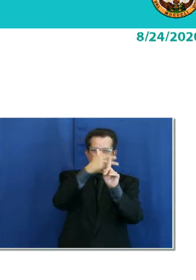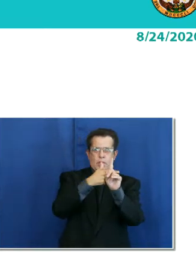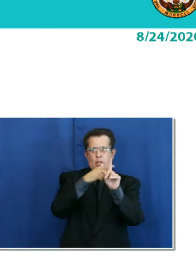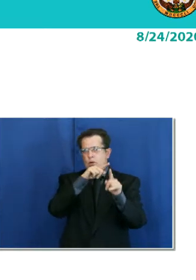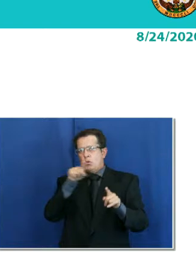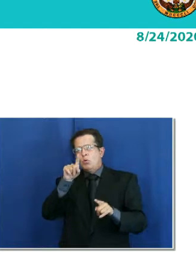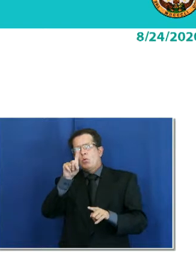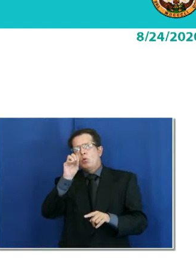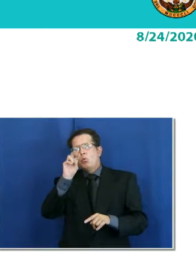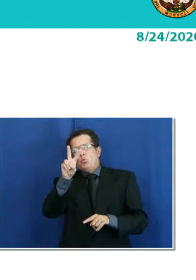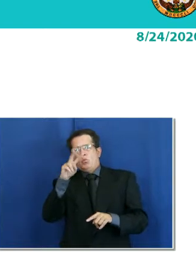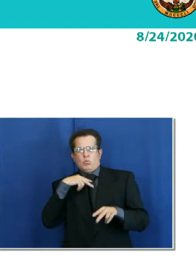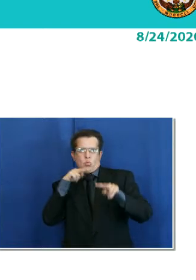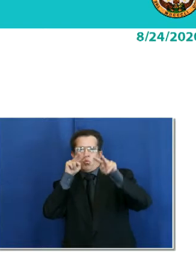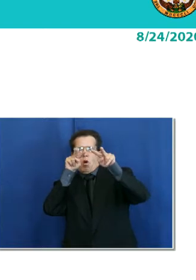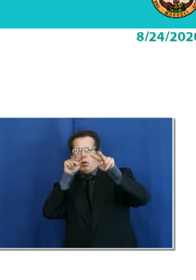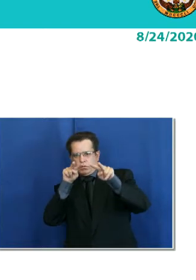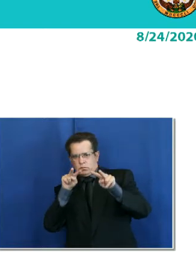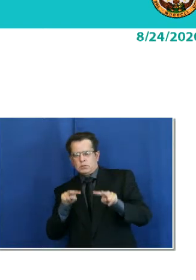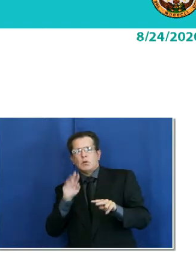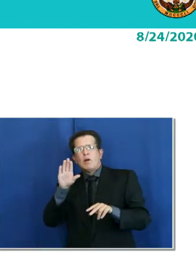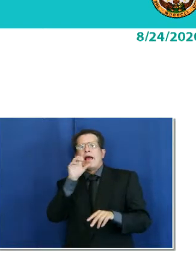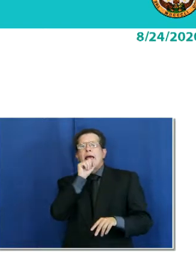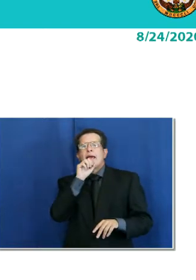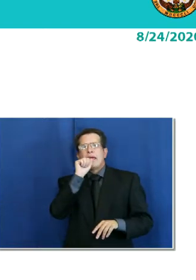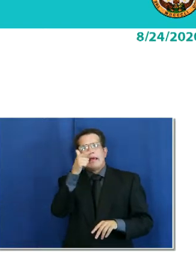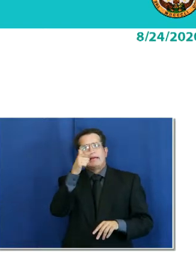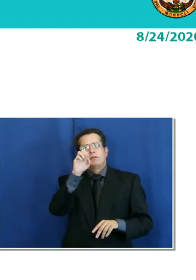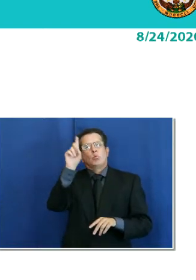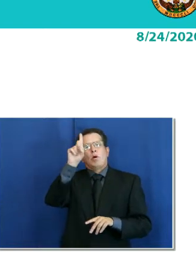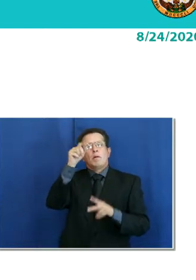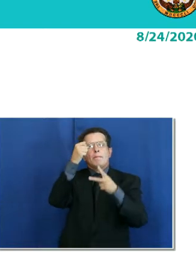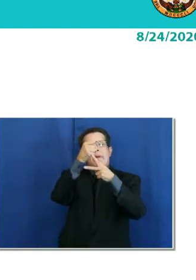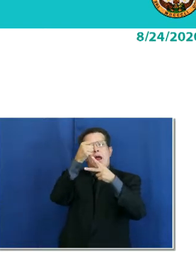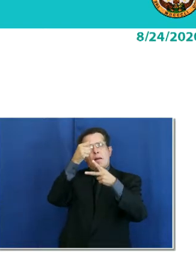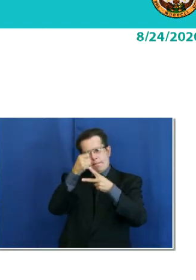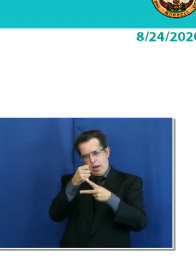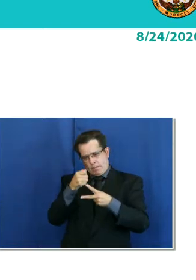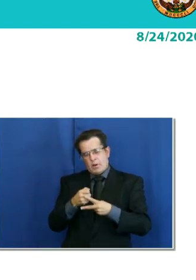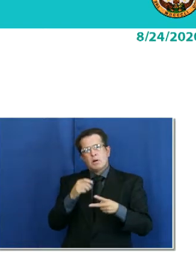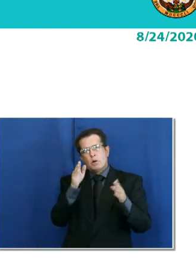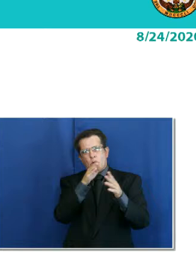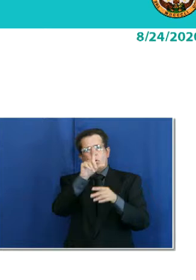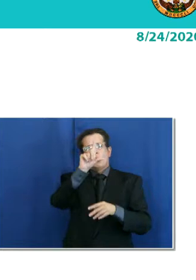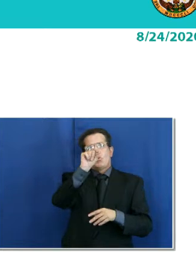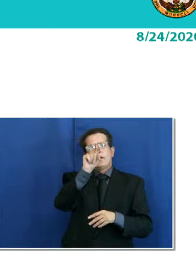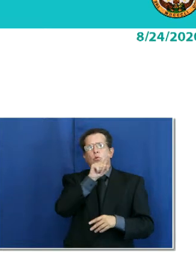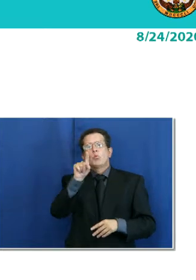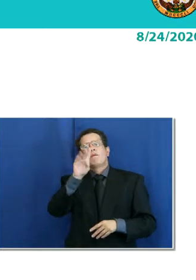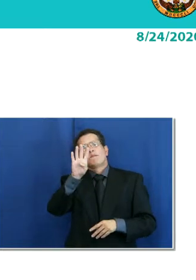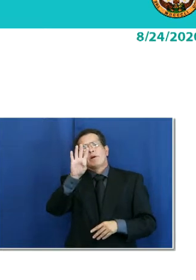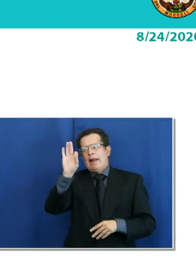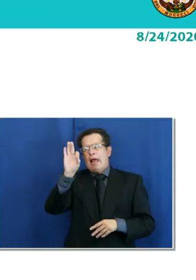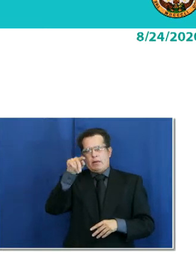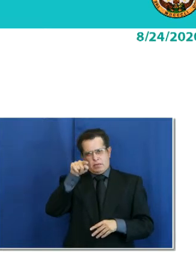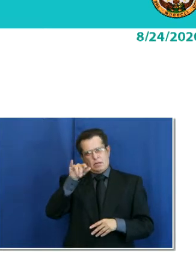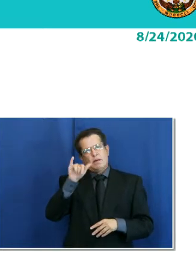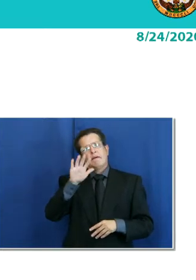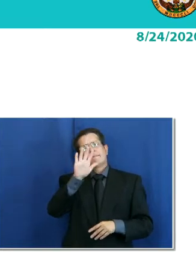to 102 years of age. The age group between 20 and 49 years of age remains